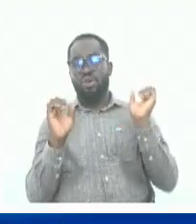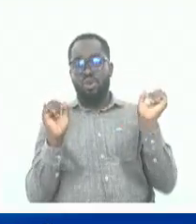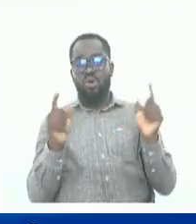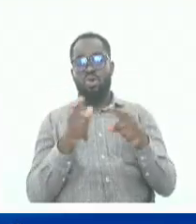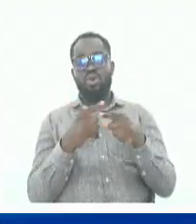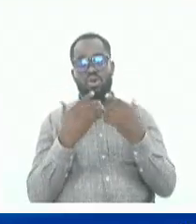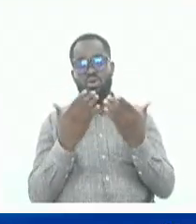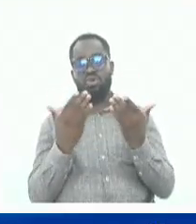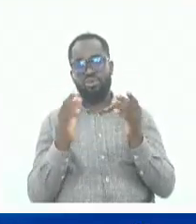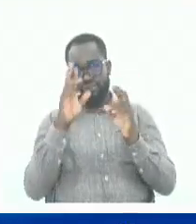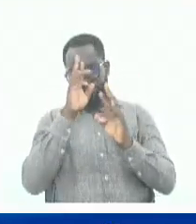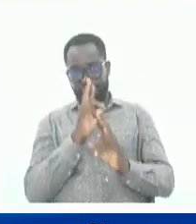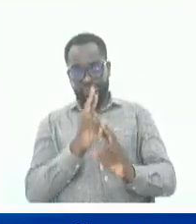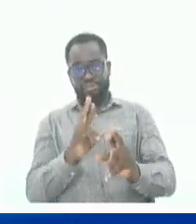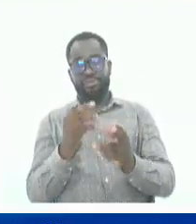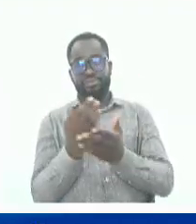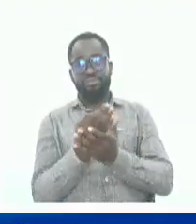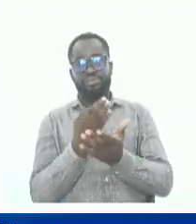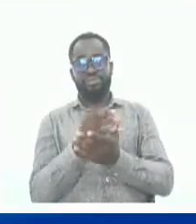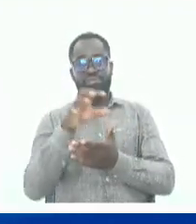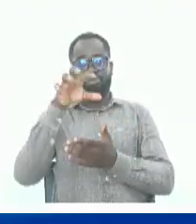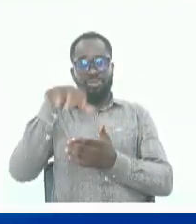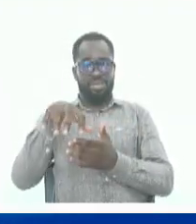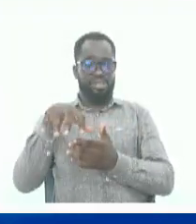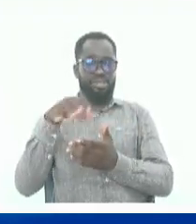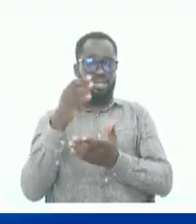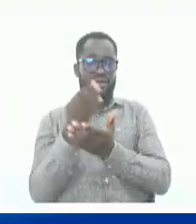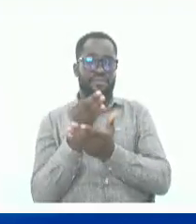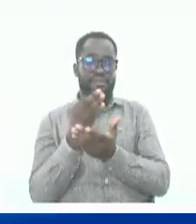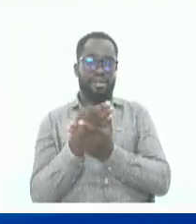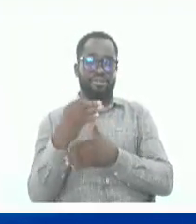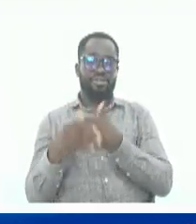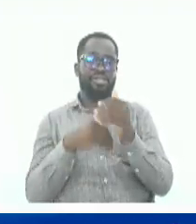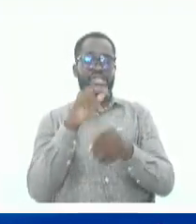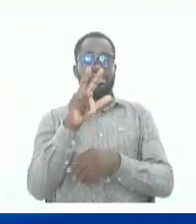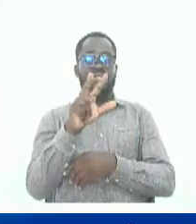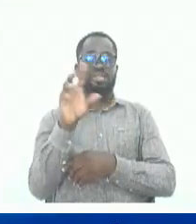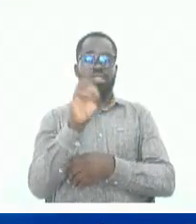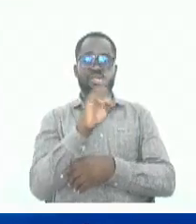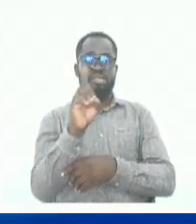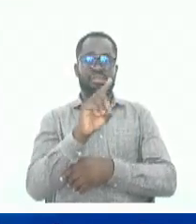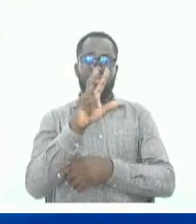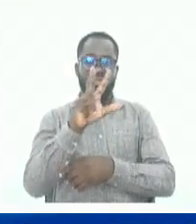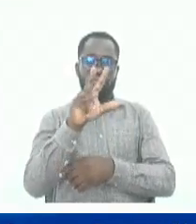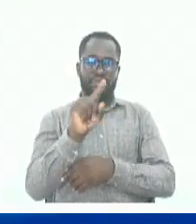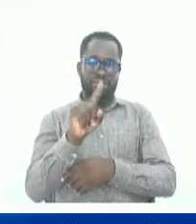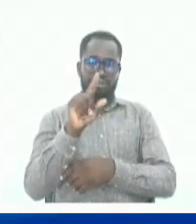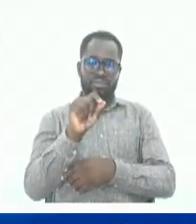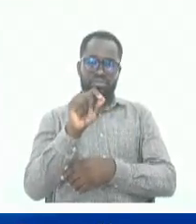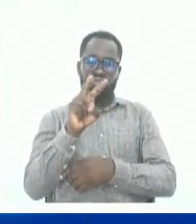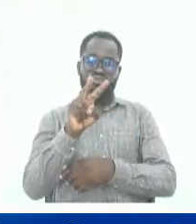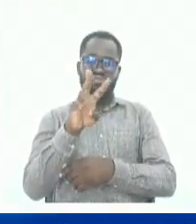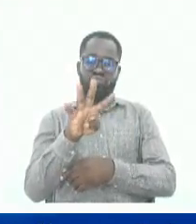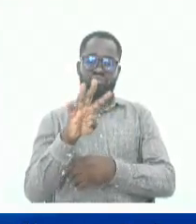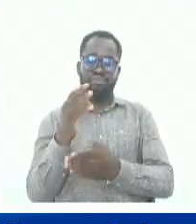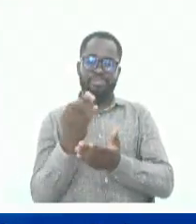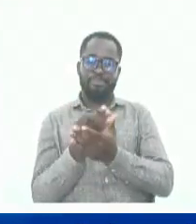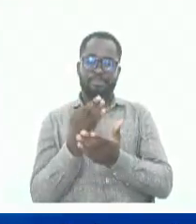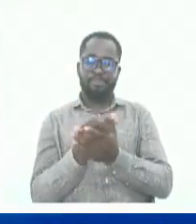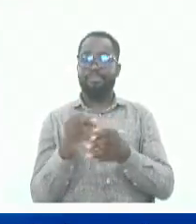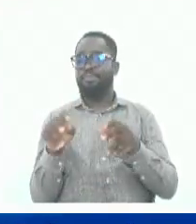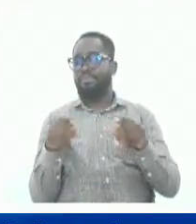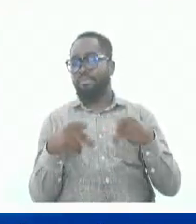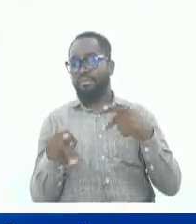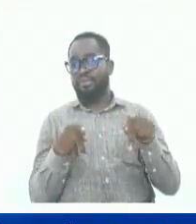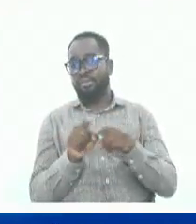material respects, the financial position of the fund as at December 31st, 2024, and its financial